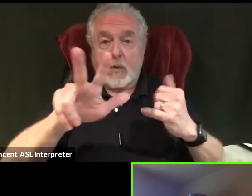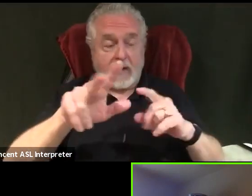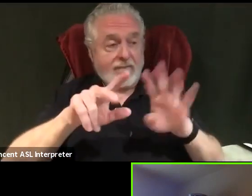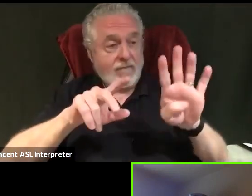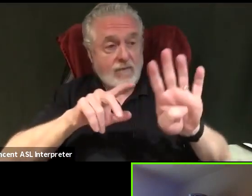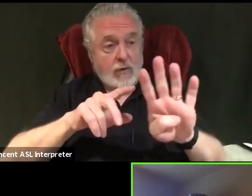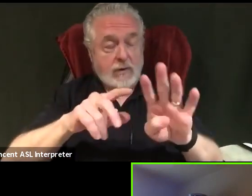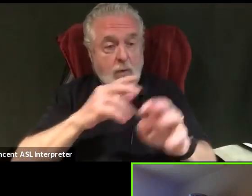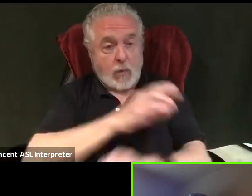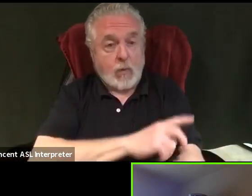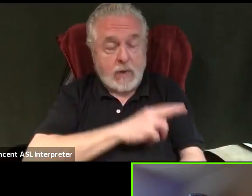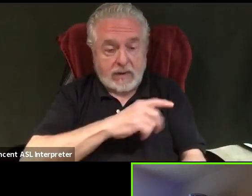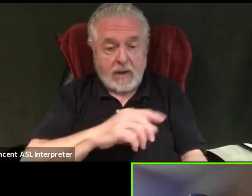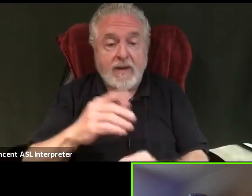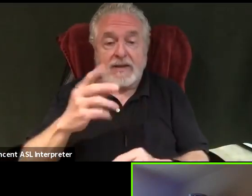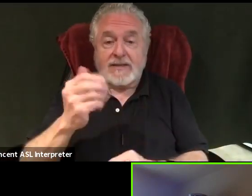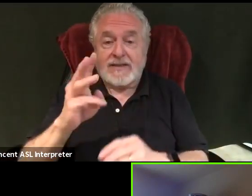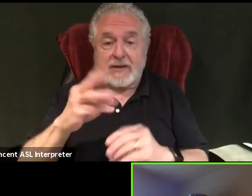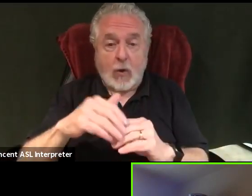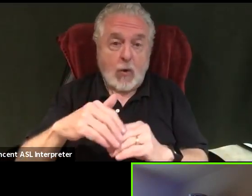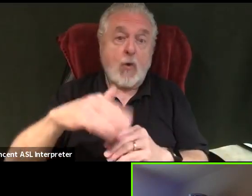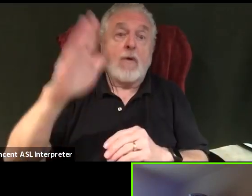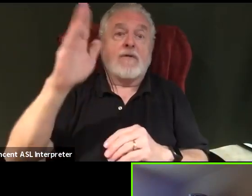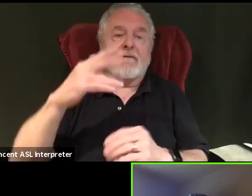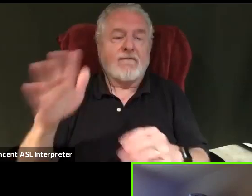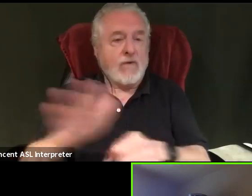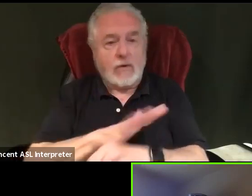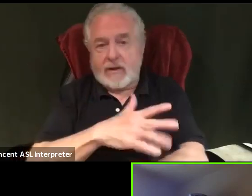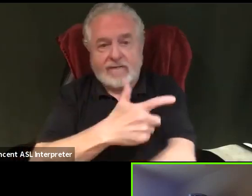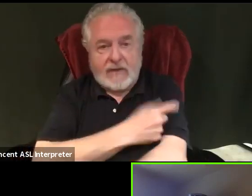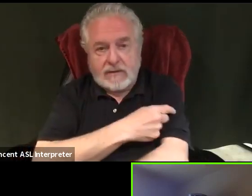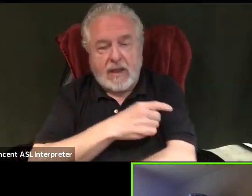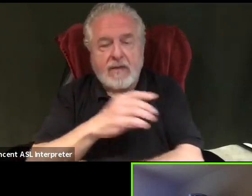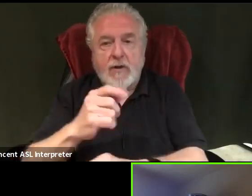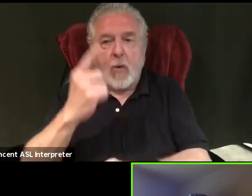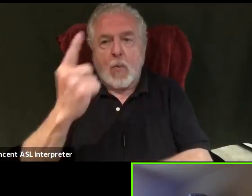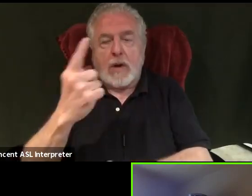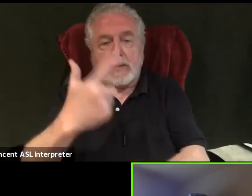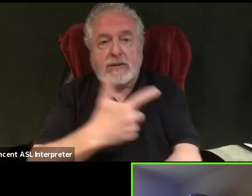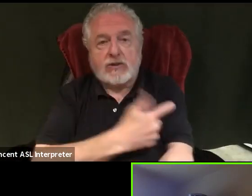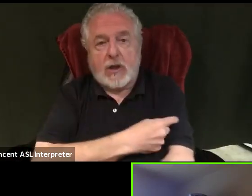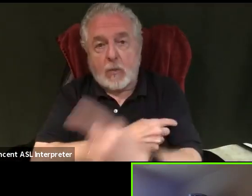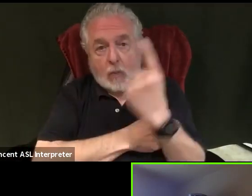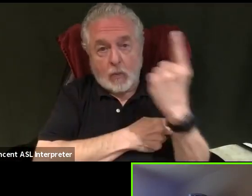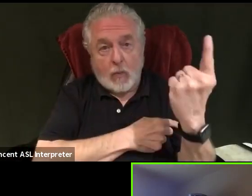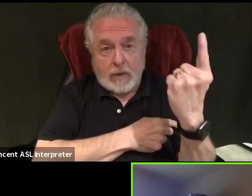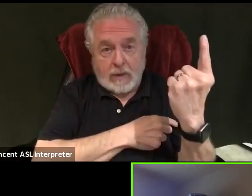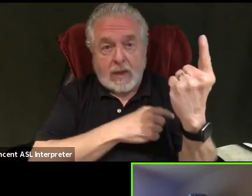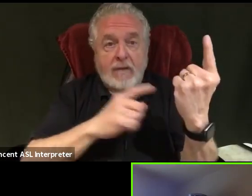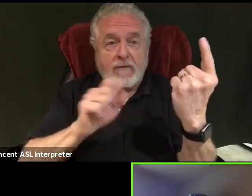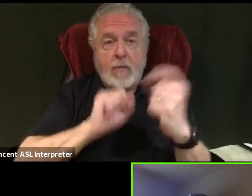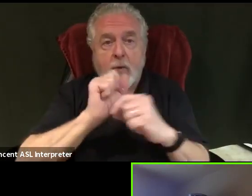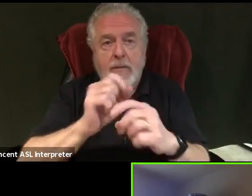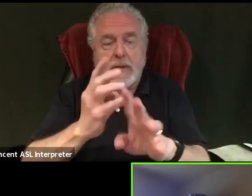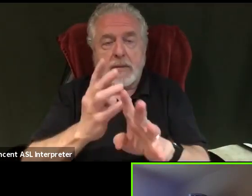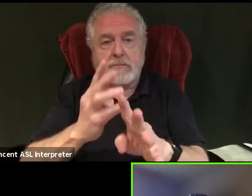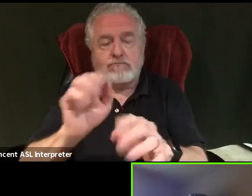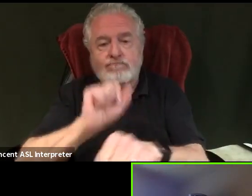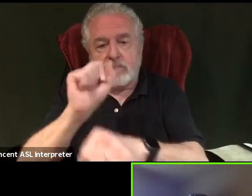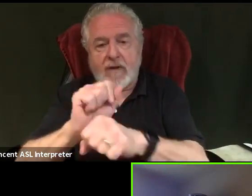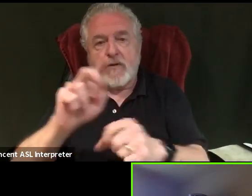county residents, 16 and over, are fully vaccinated or have at least one shot and have an appointment lined up for the